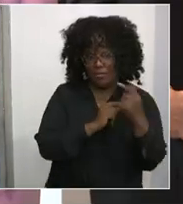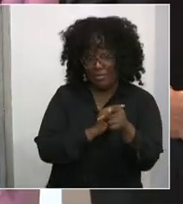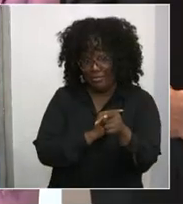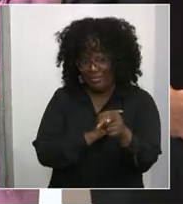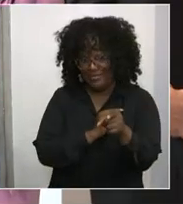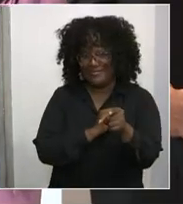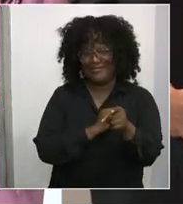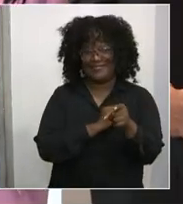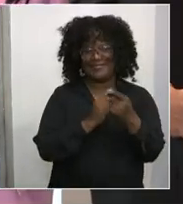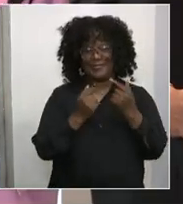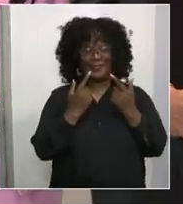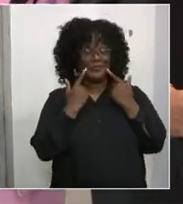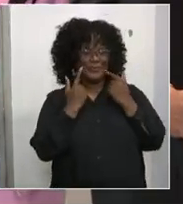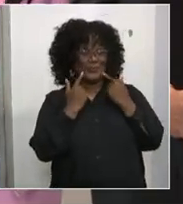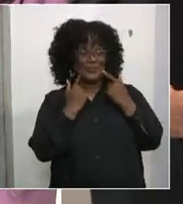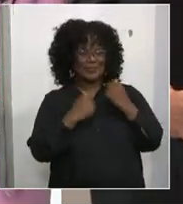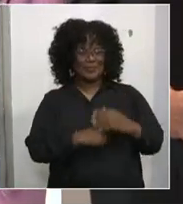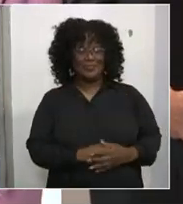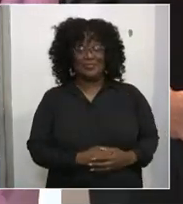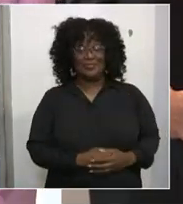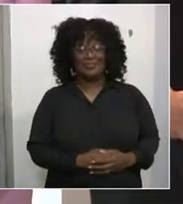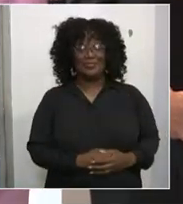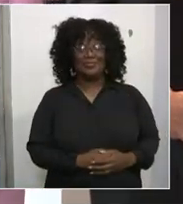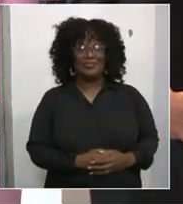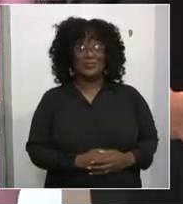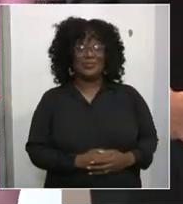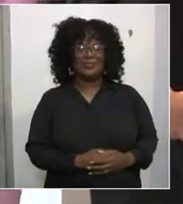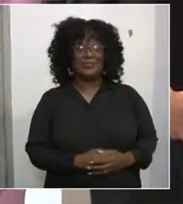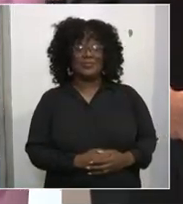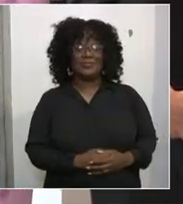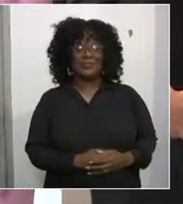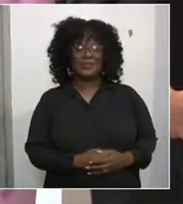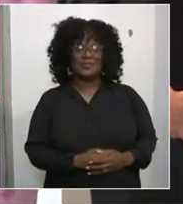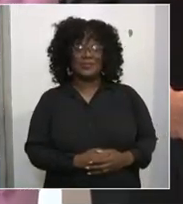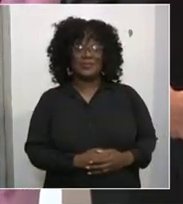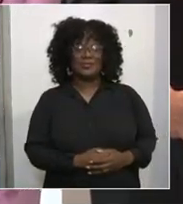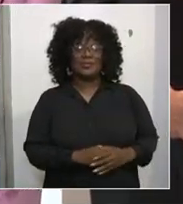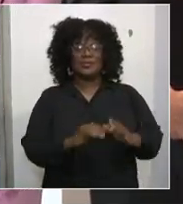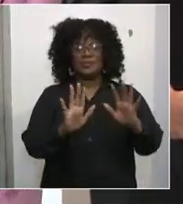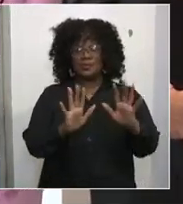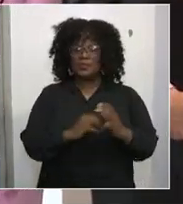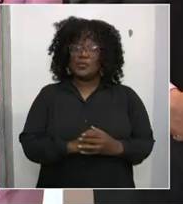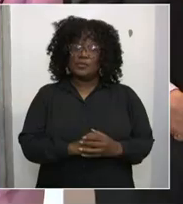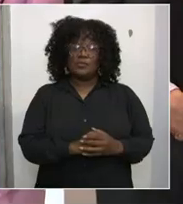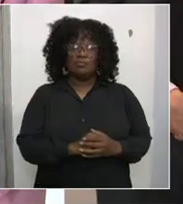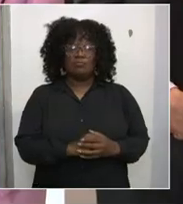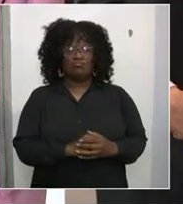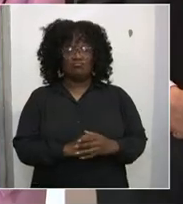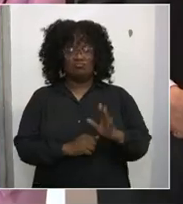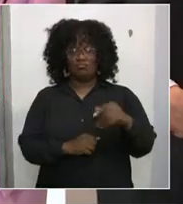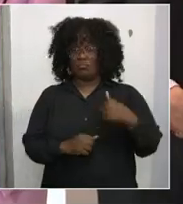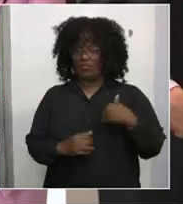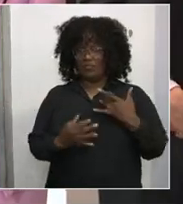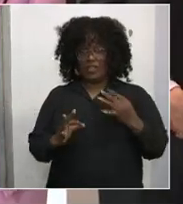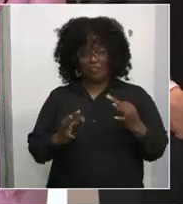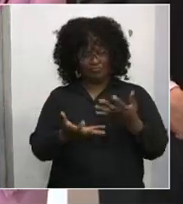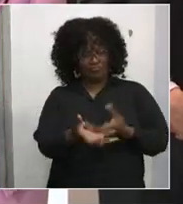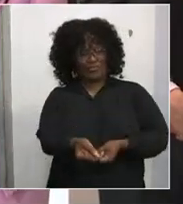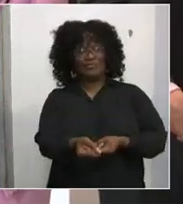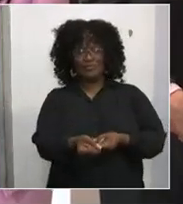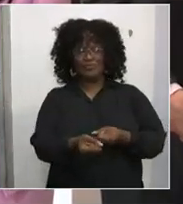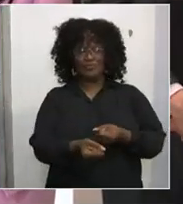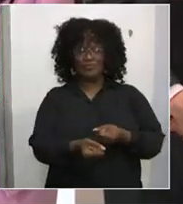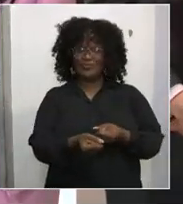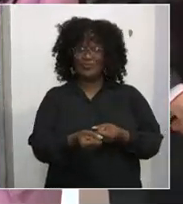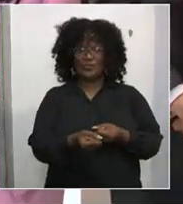Please. And so, yeah, we feel good about that, but it's also you should expect more. I think